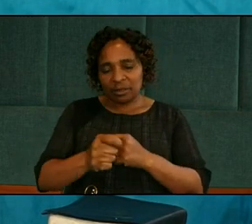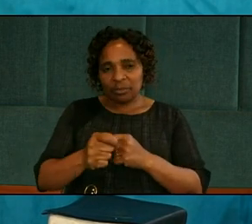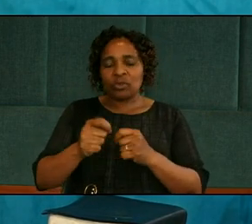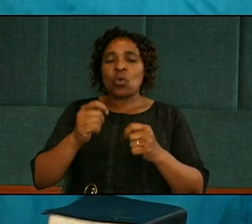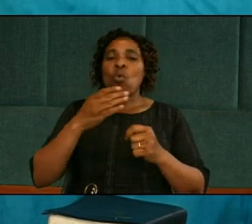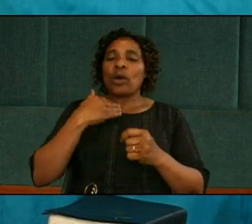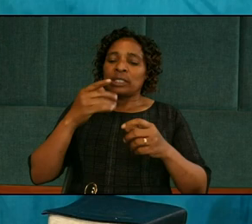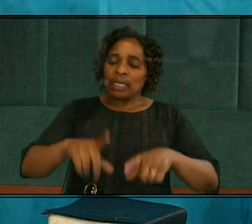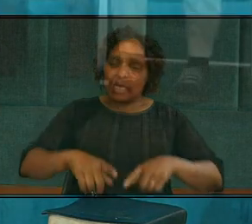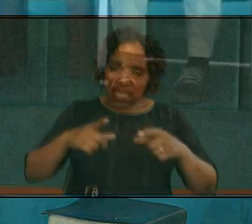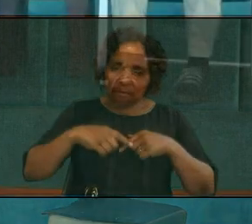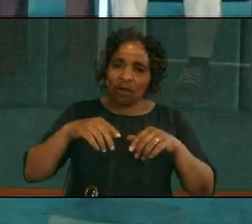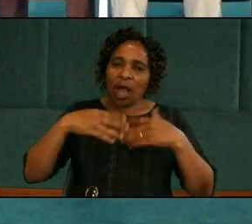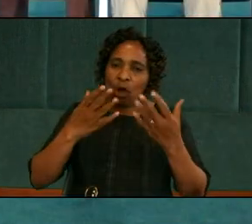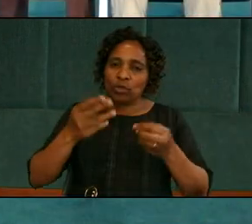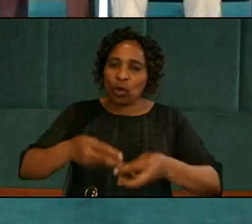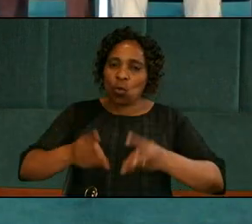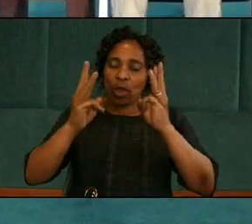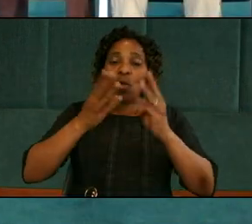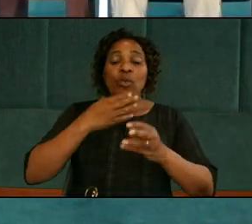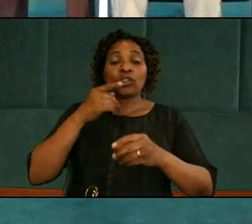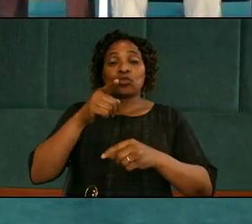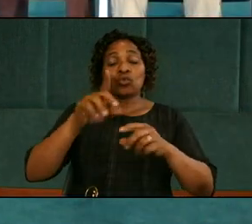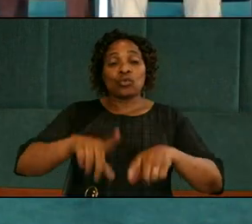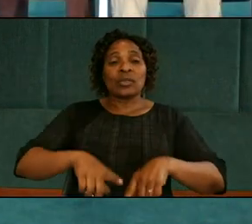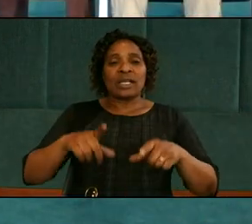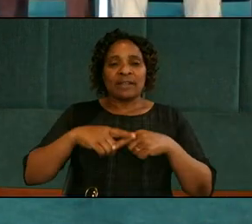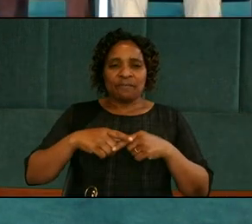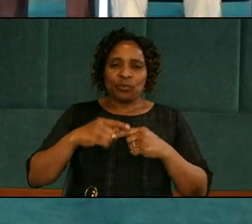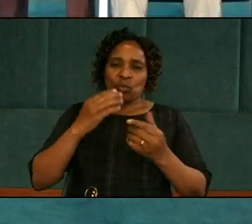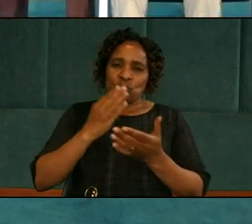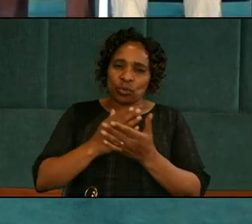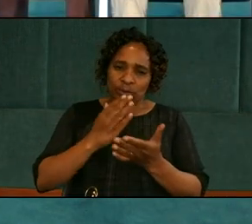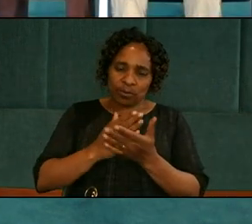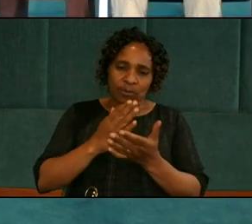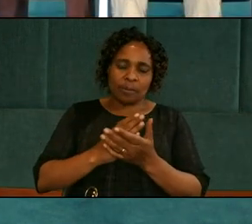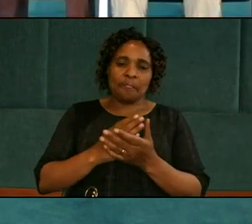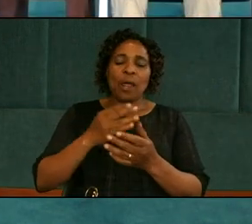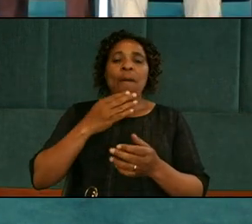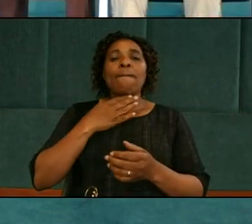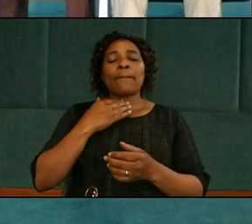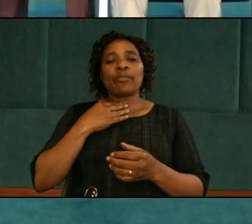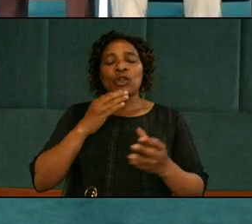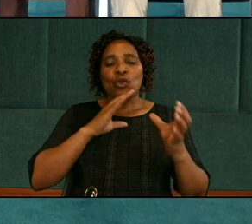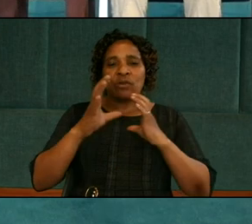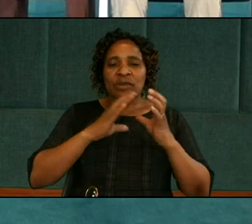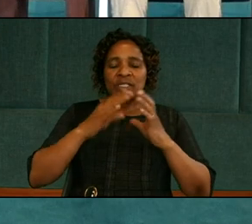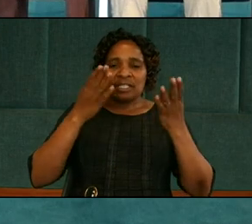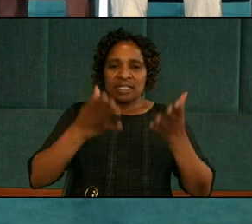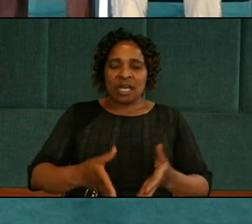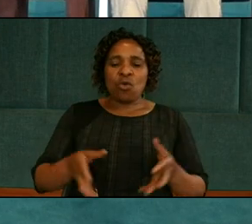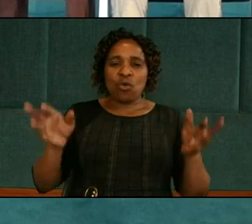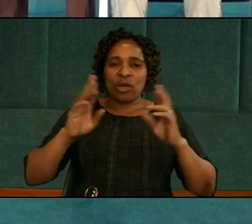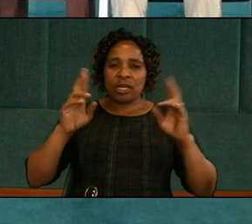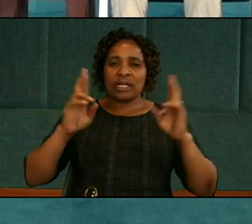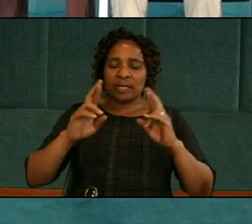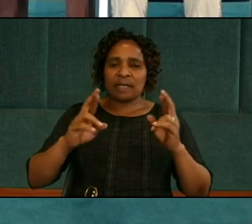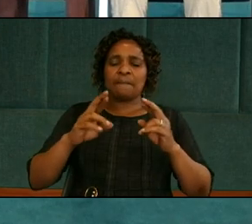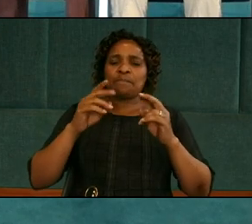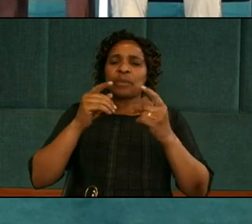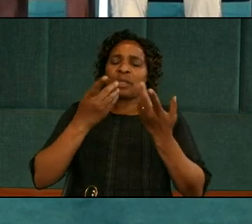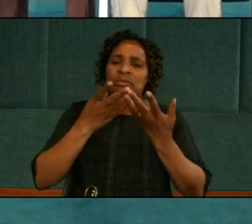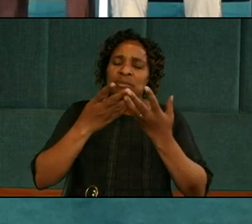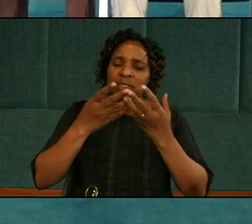live. All right, all right. Well, that's very insightful, and I like the conversation that we're having here, and we've already started distinguishing